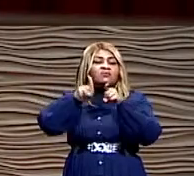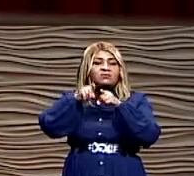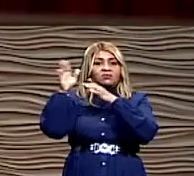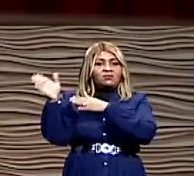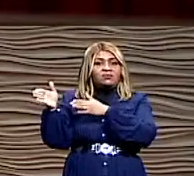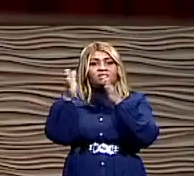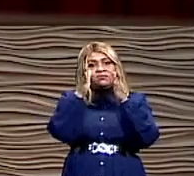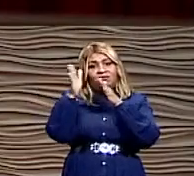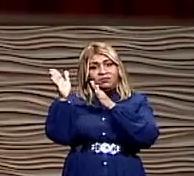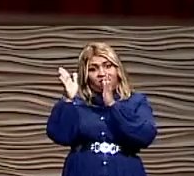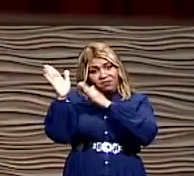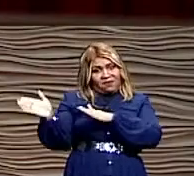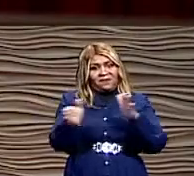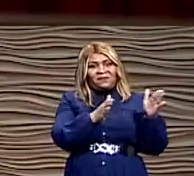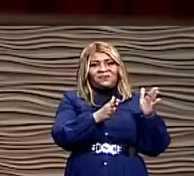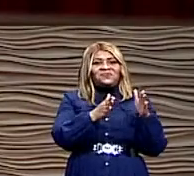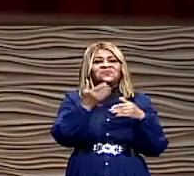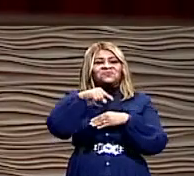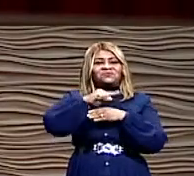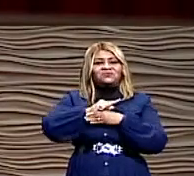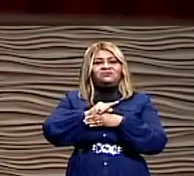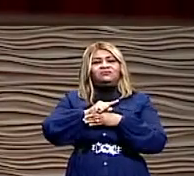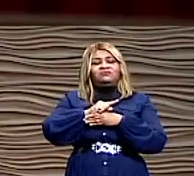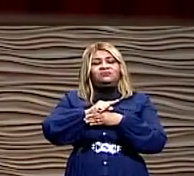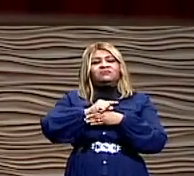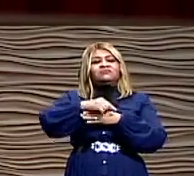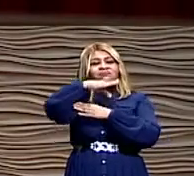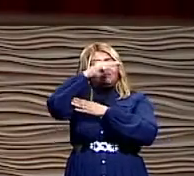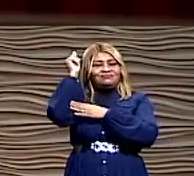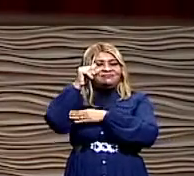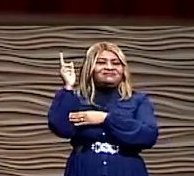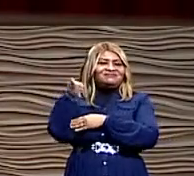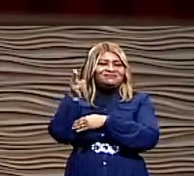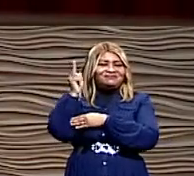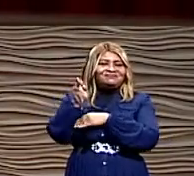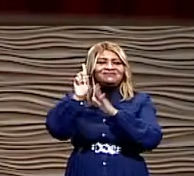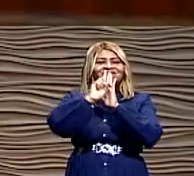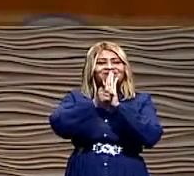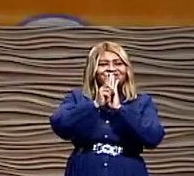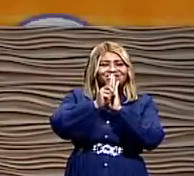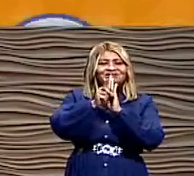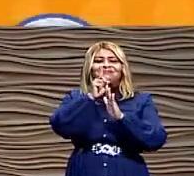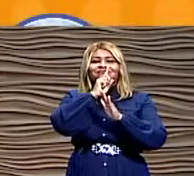immediately after the choir sings to give us our Black History moment. Peace be unto you.